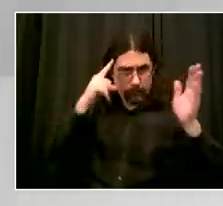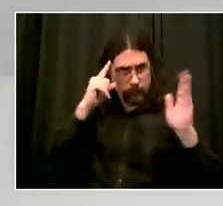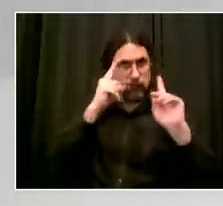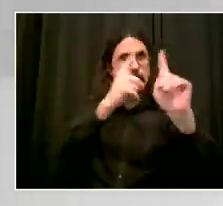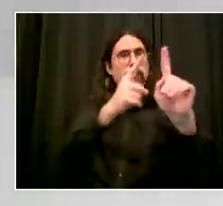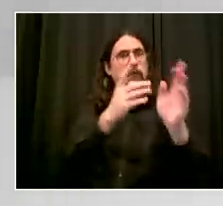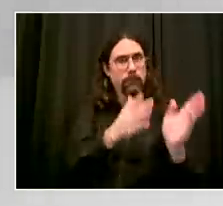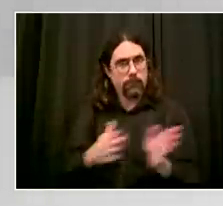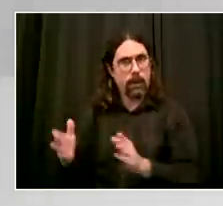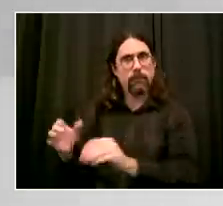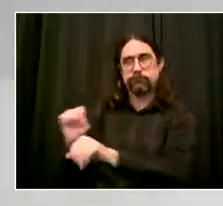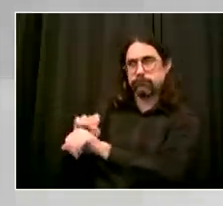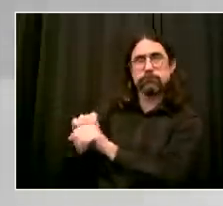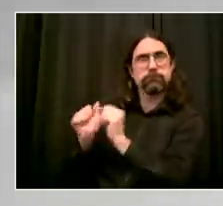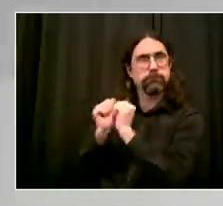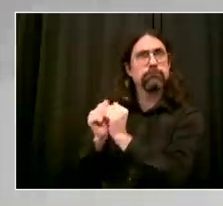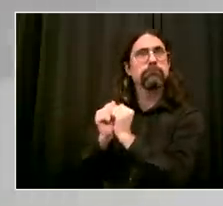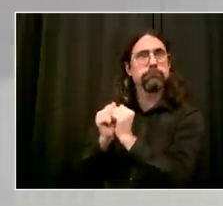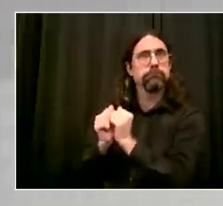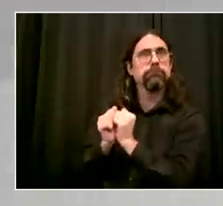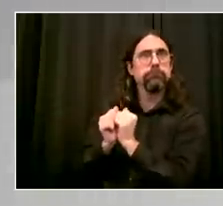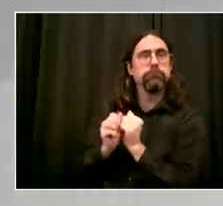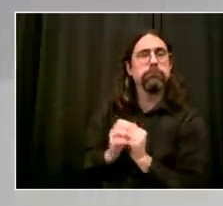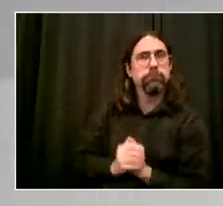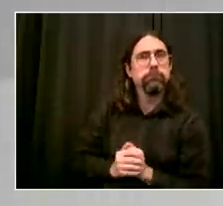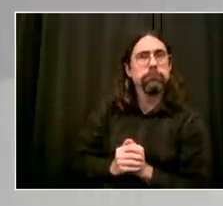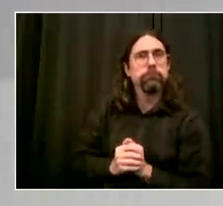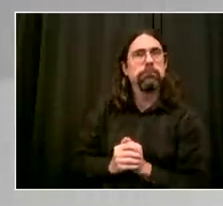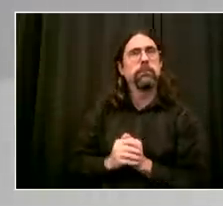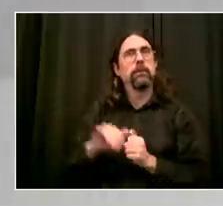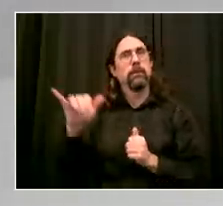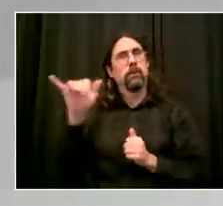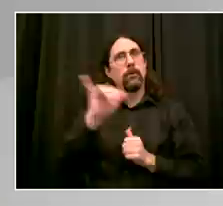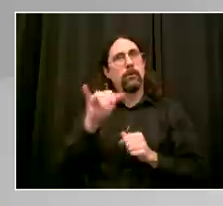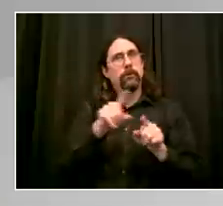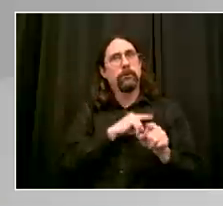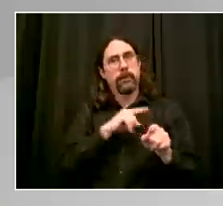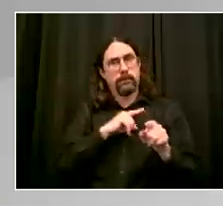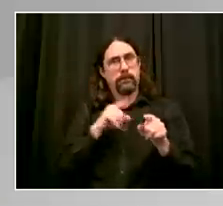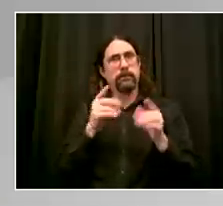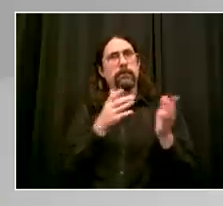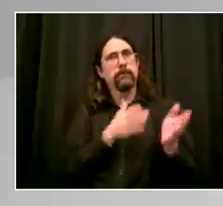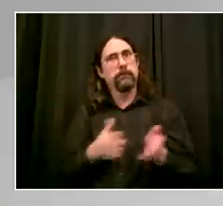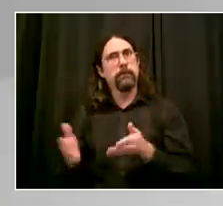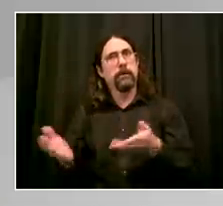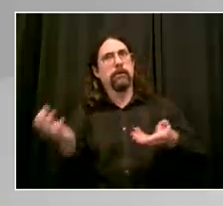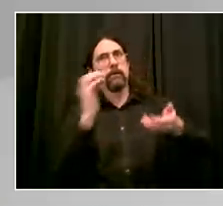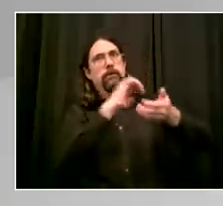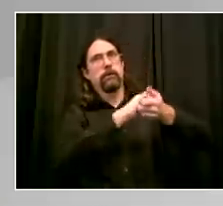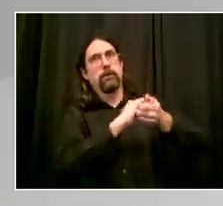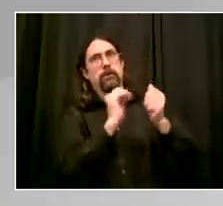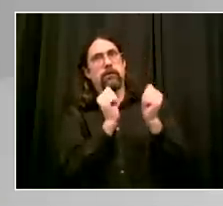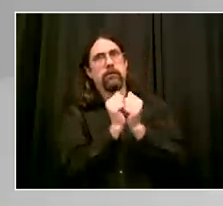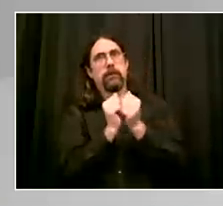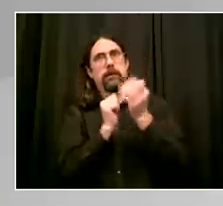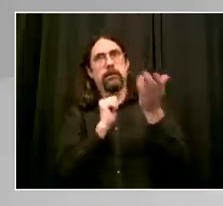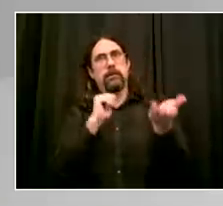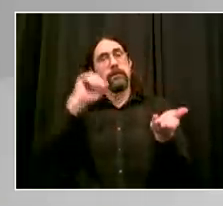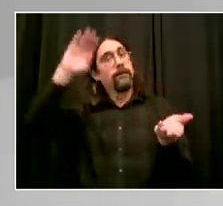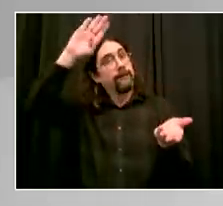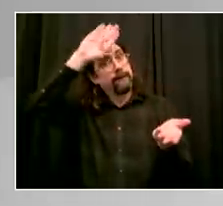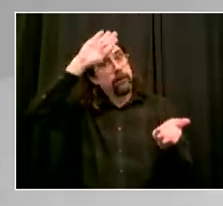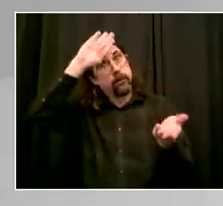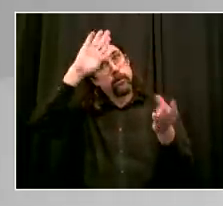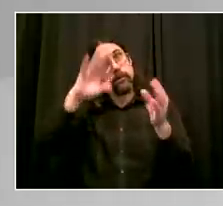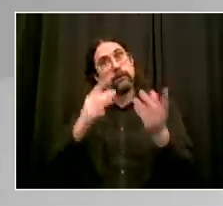be transferred across borough lines if necessary, when part of the challenge we had in